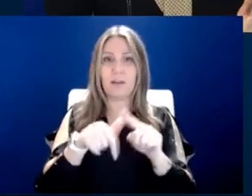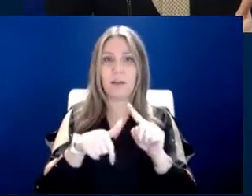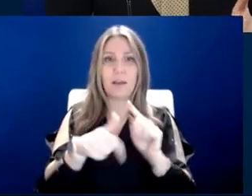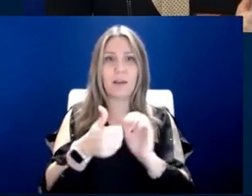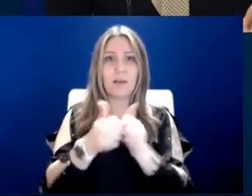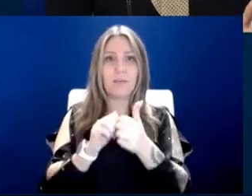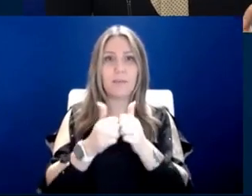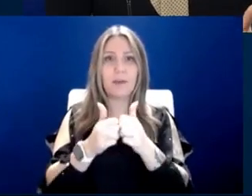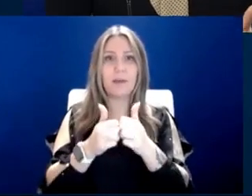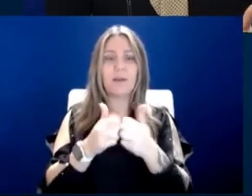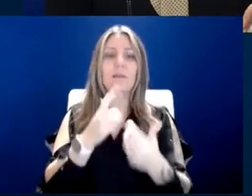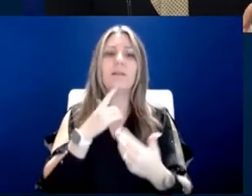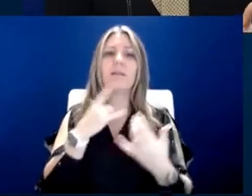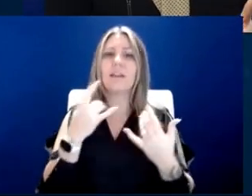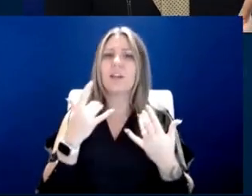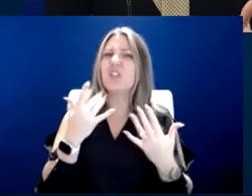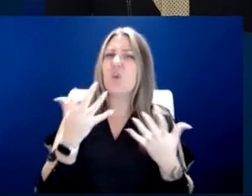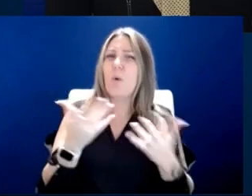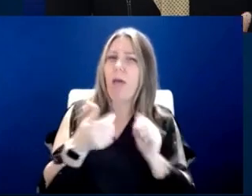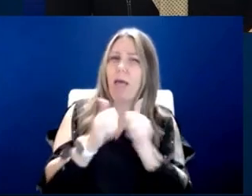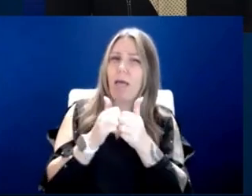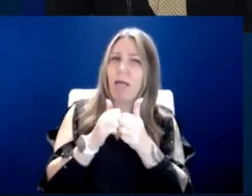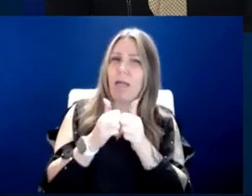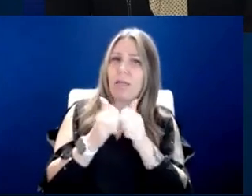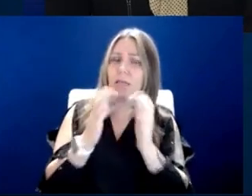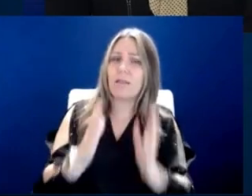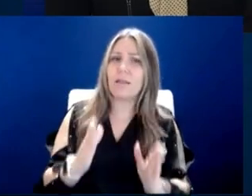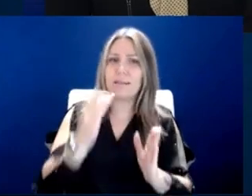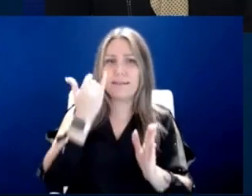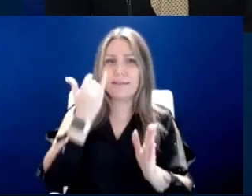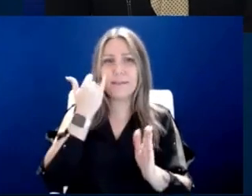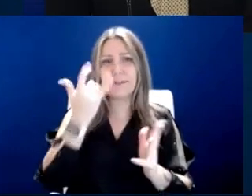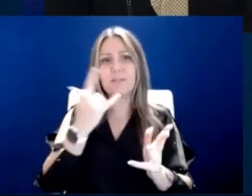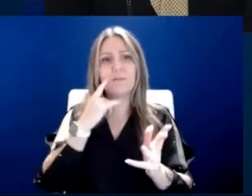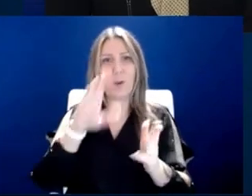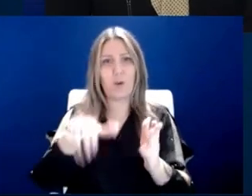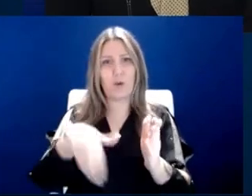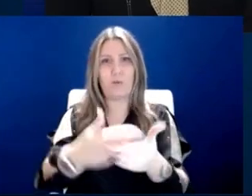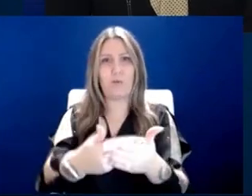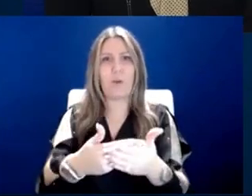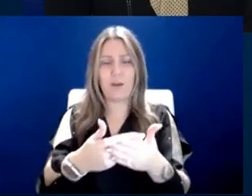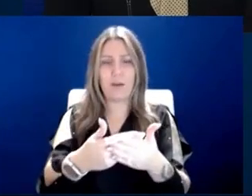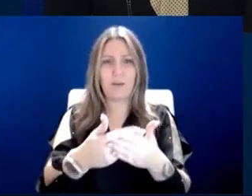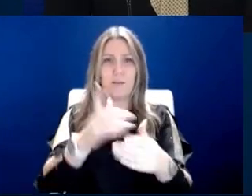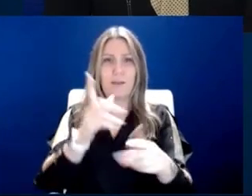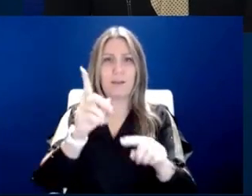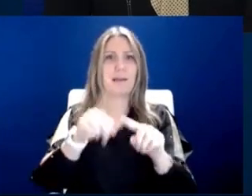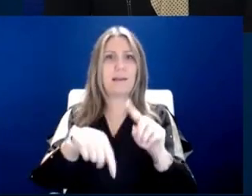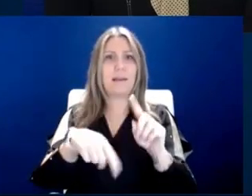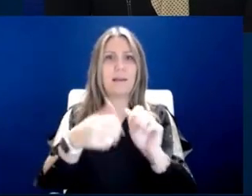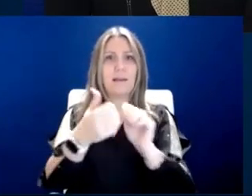Olympic athlete might go through if they get all the way there and then they cannot compete in this.